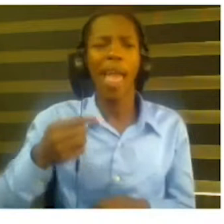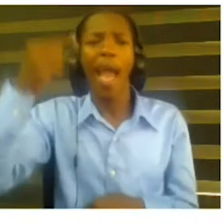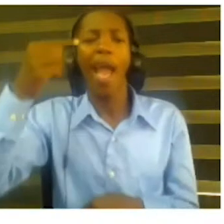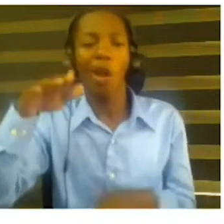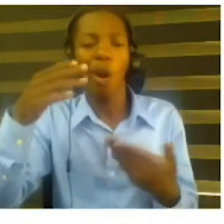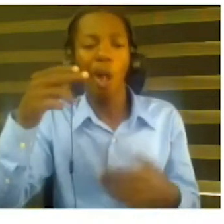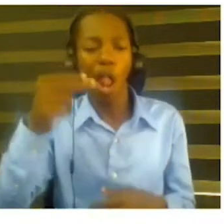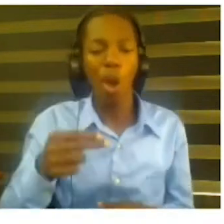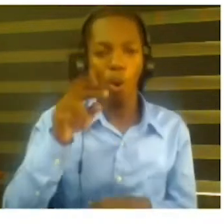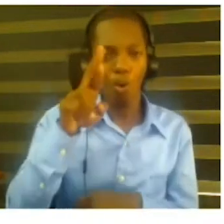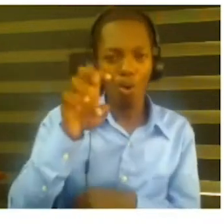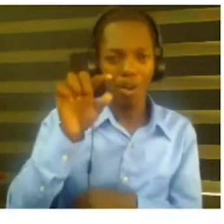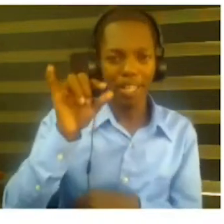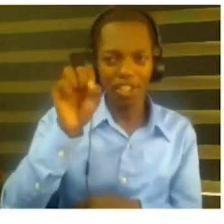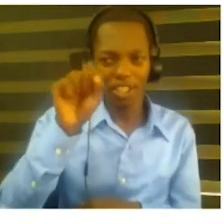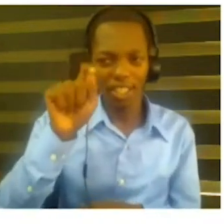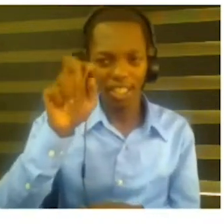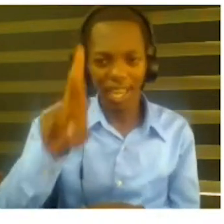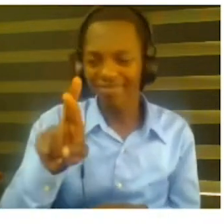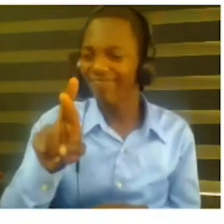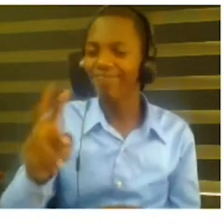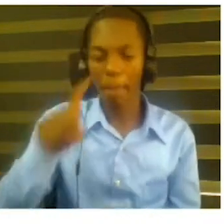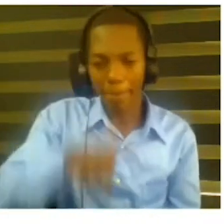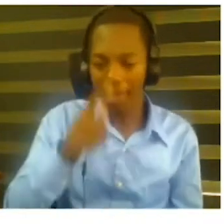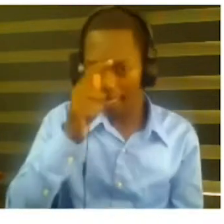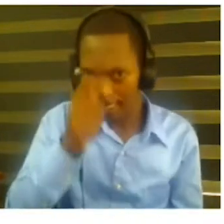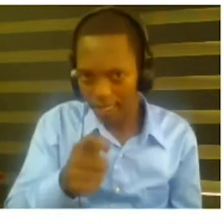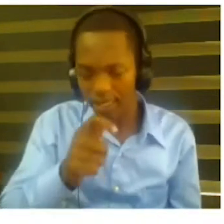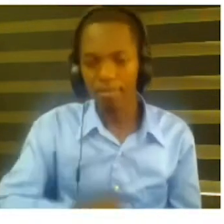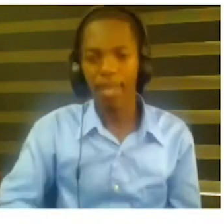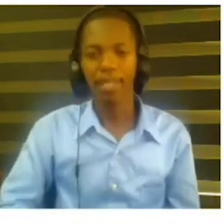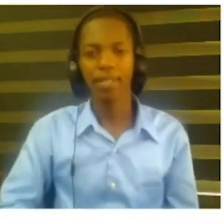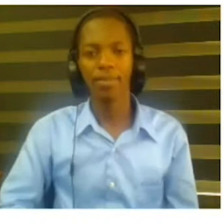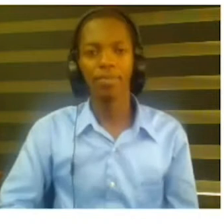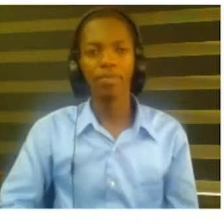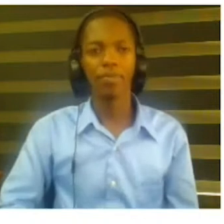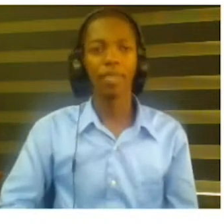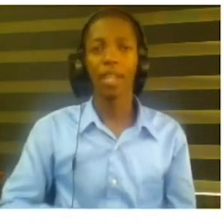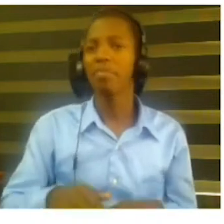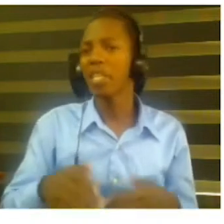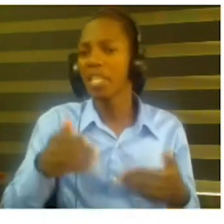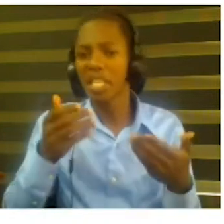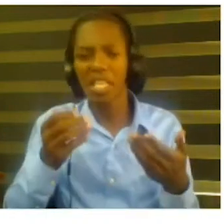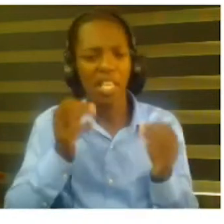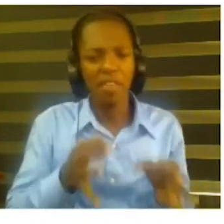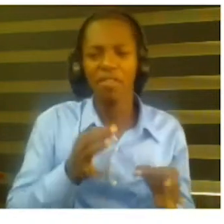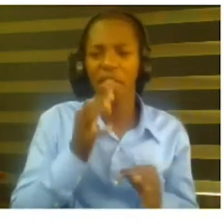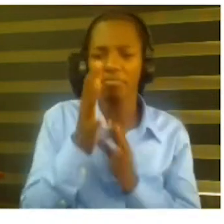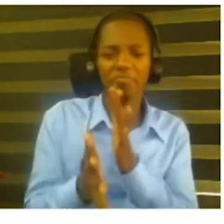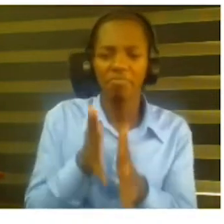low register voice, whether they speak with an accent or they sign or use computers